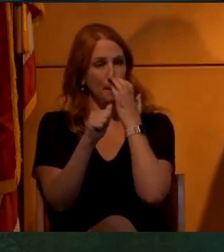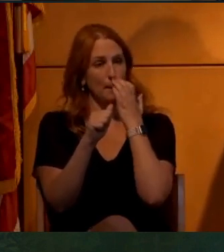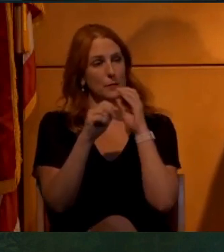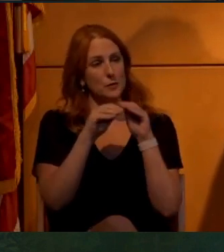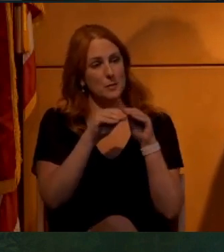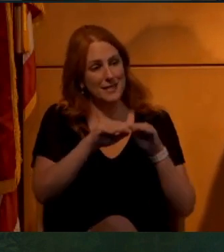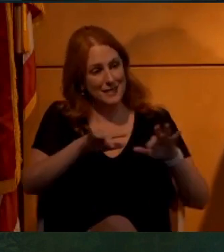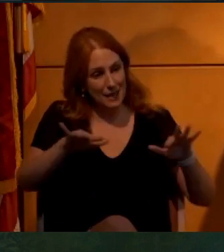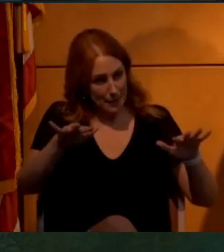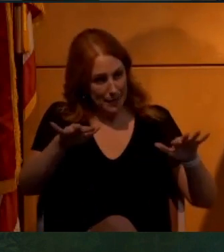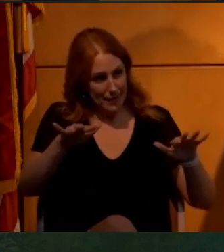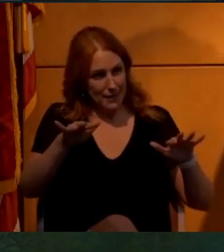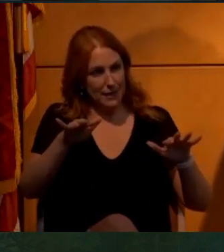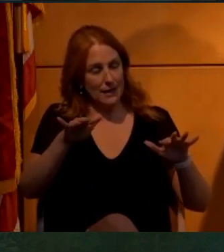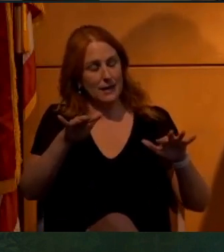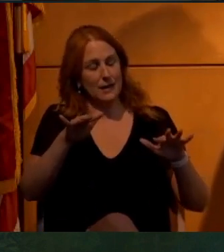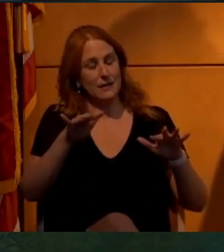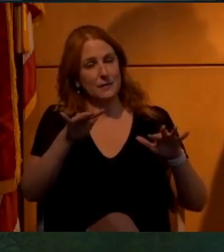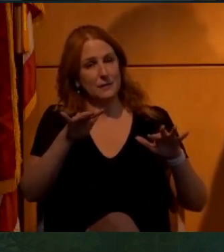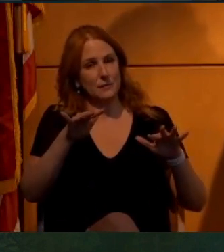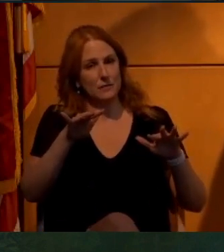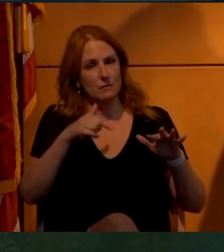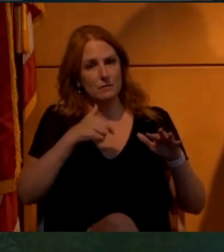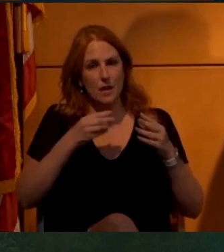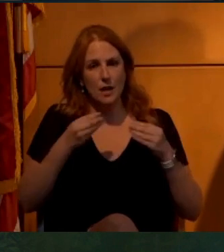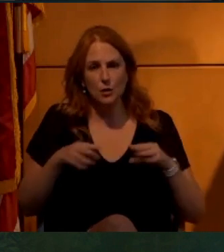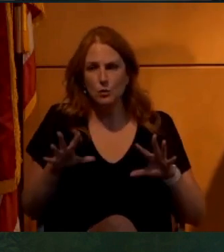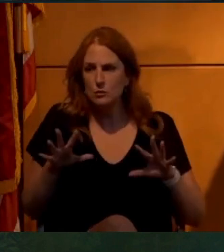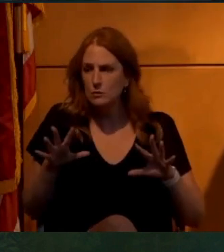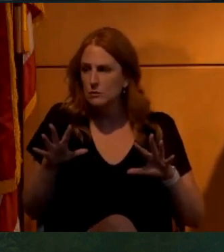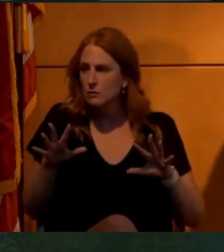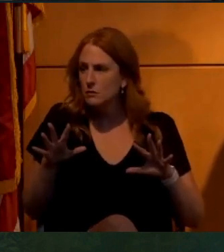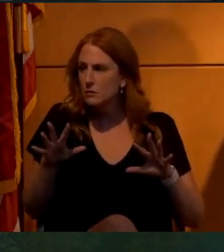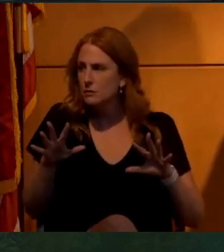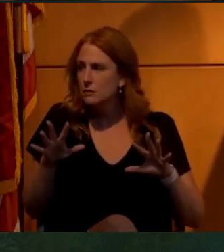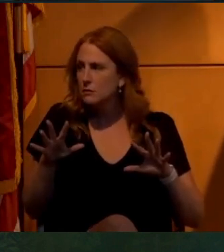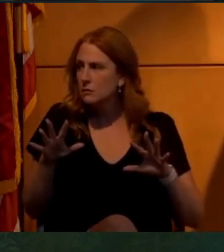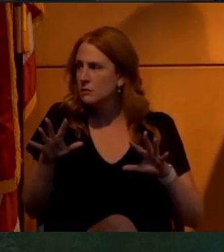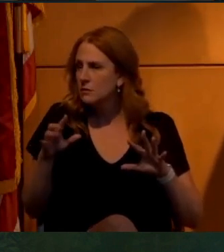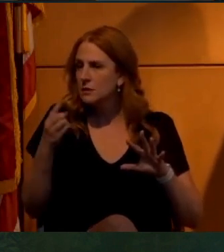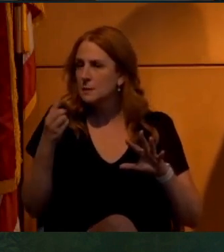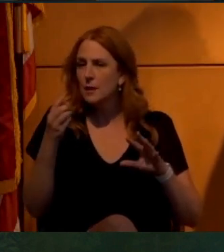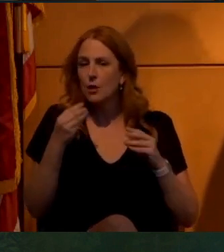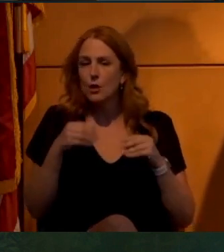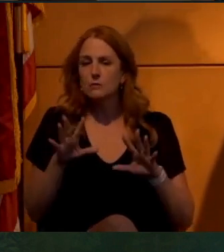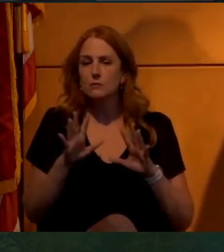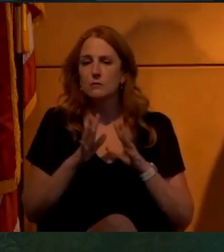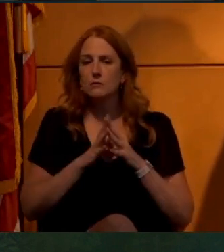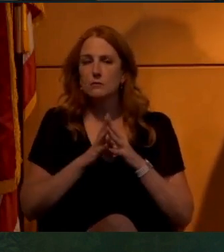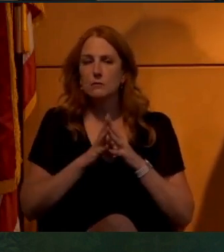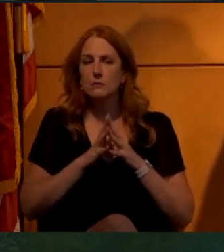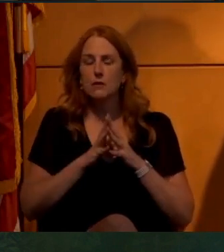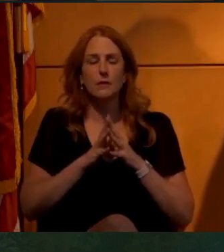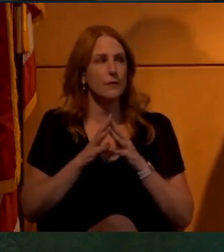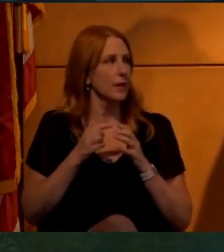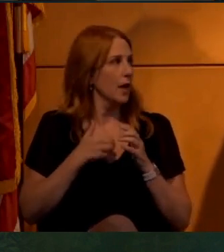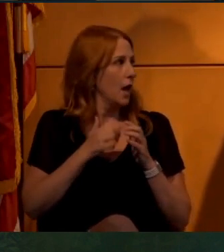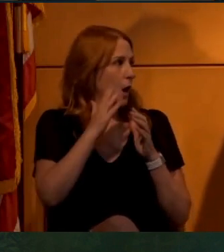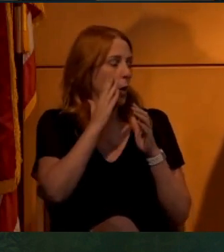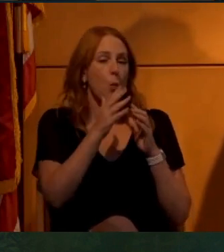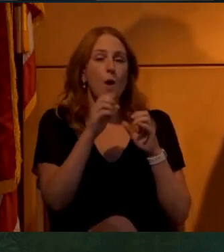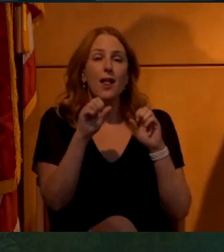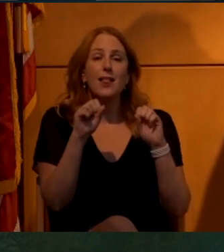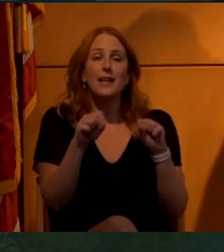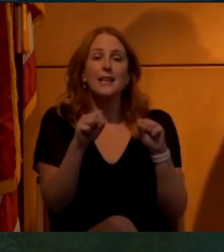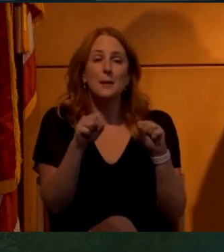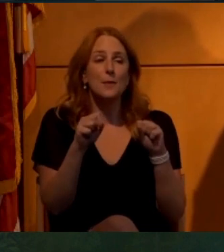data products. Did I lose that? Looks like I lost it. But it will enable the dissemination of your